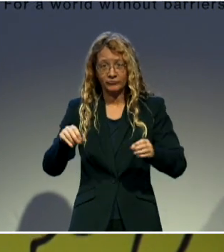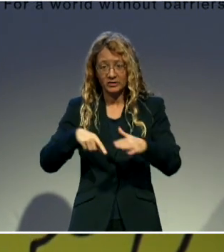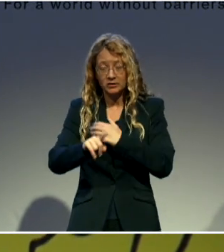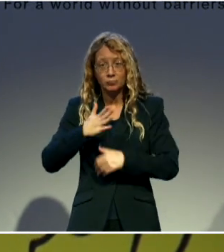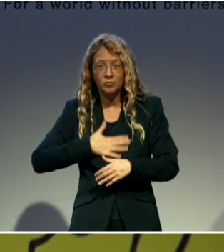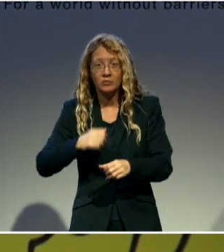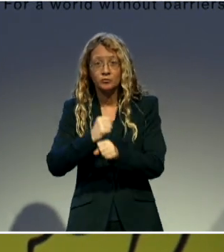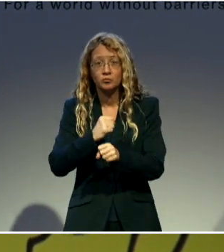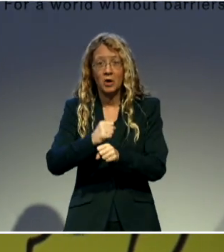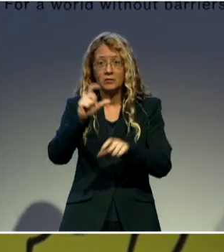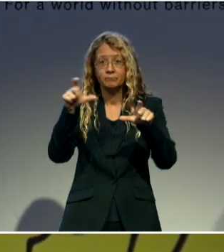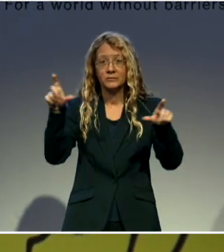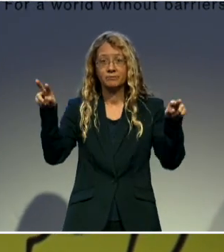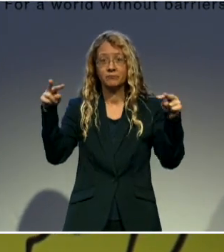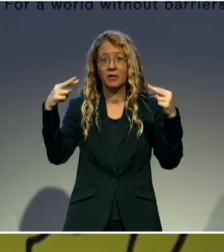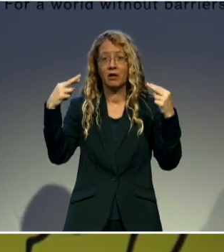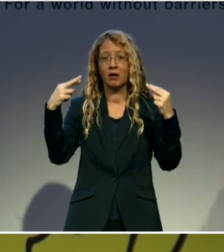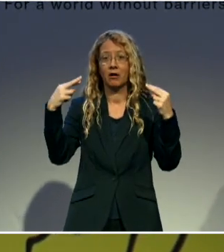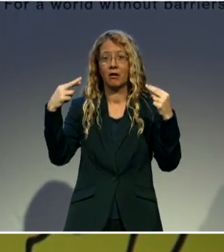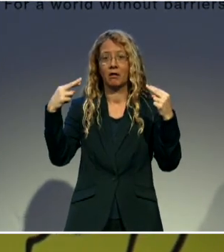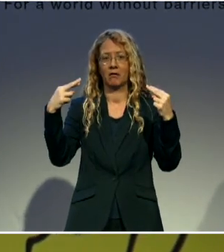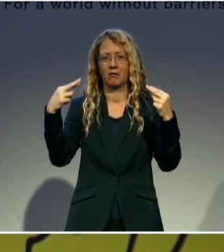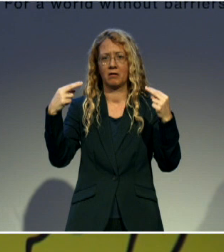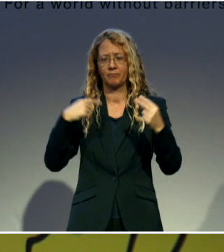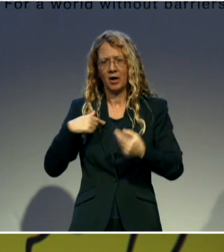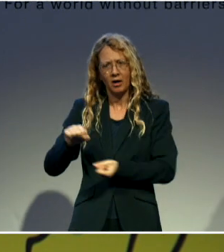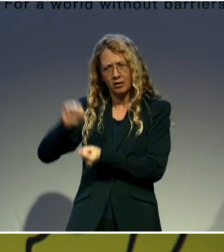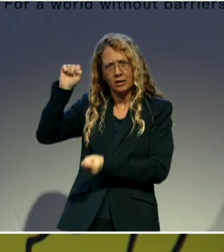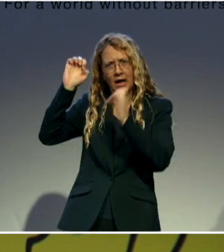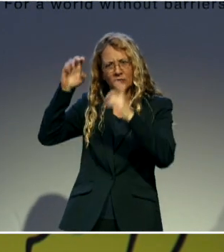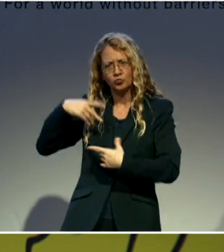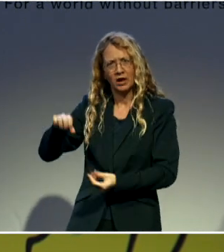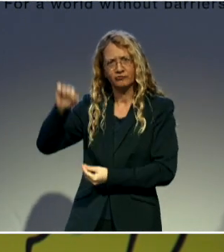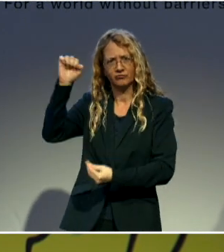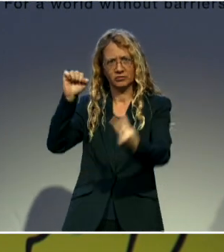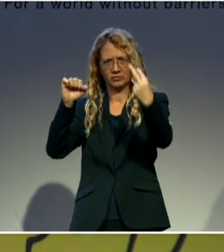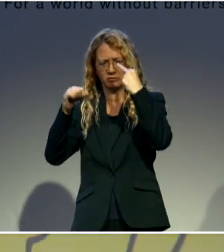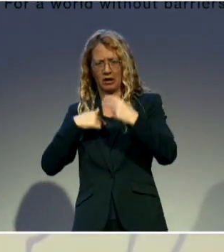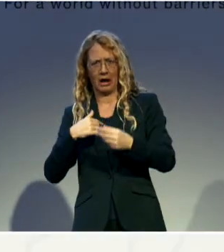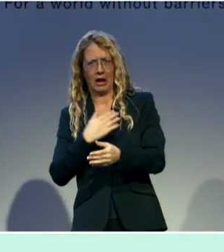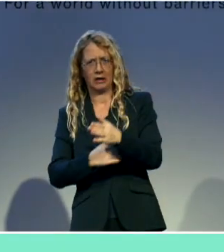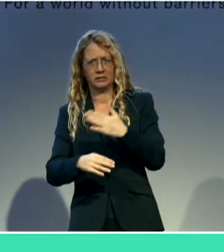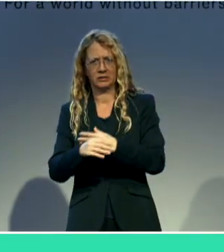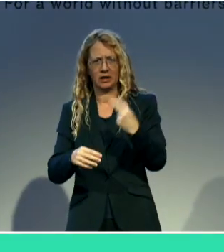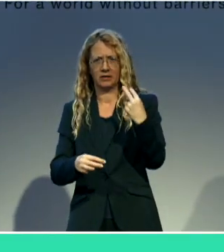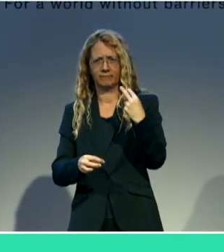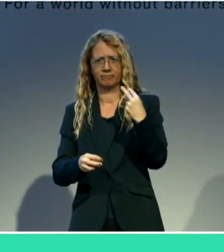but assume that my physical disability is going to cause me to be less productive.